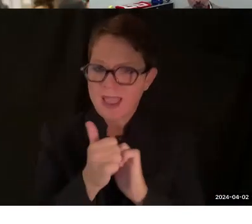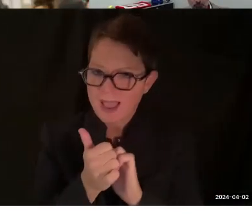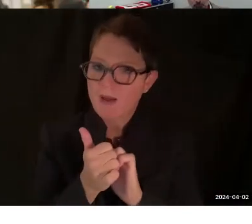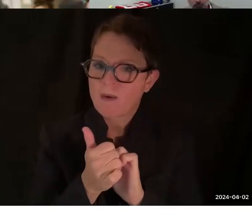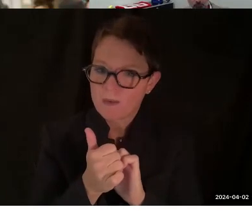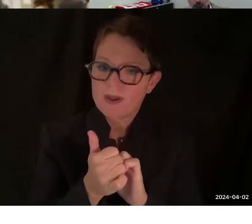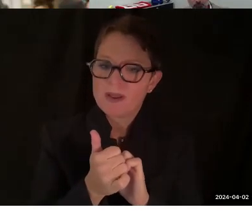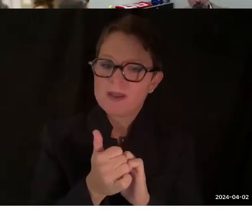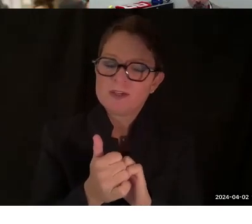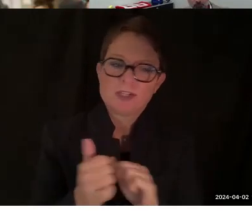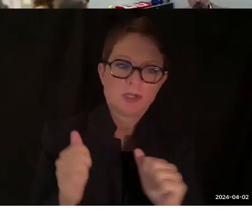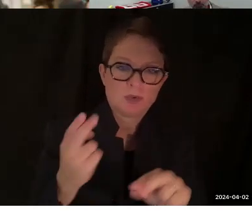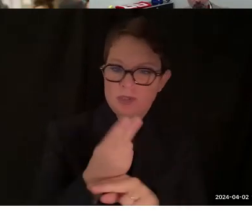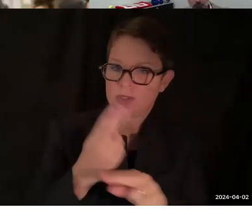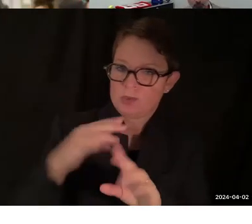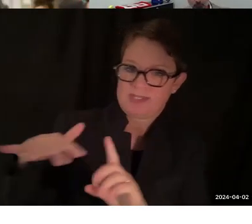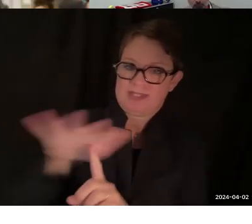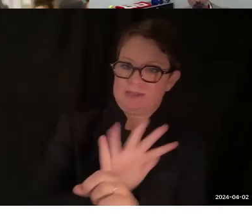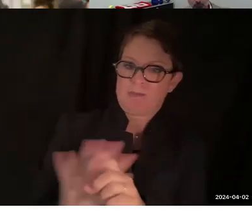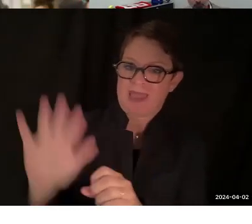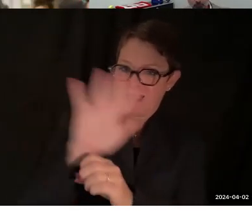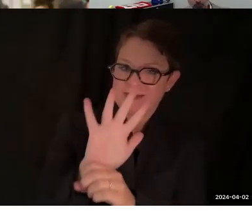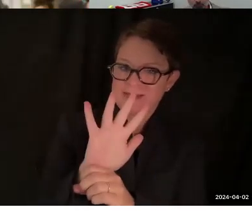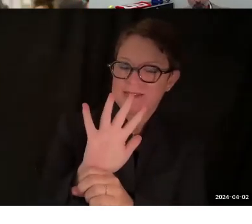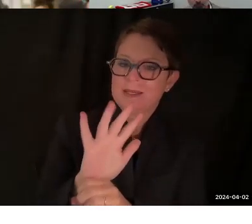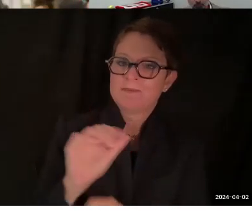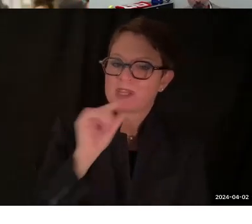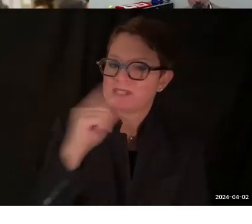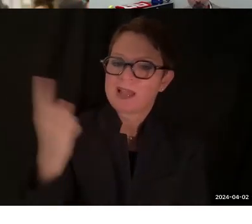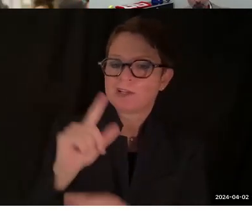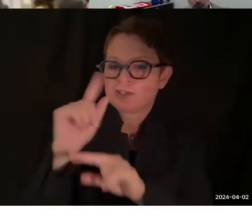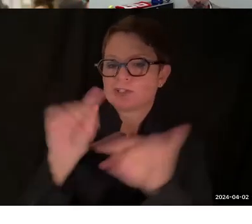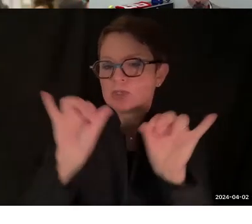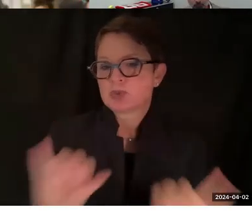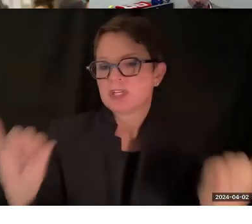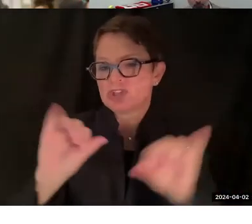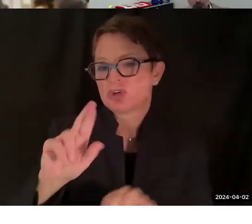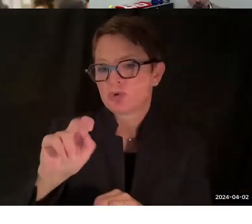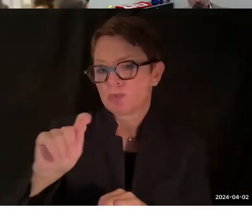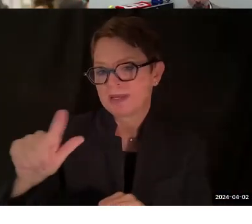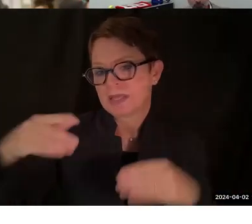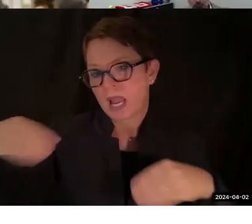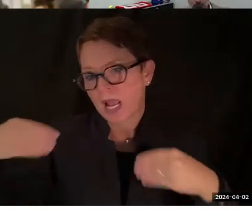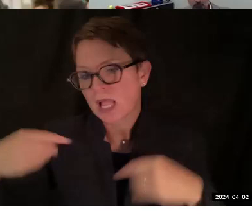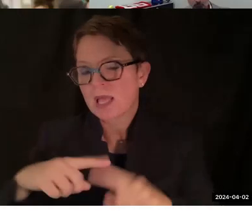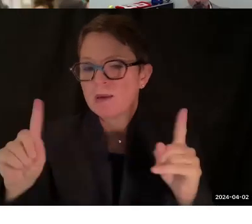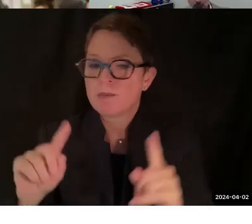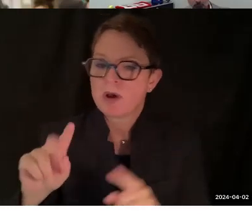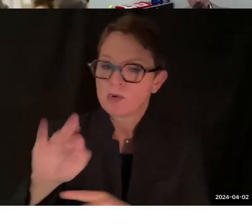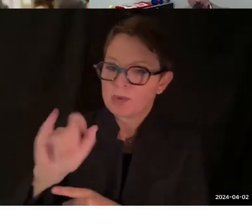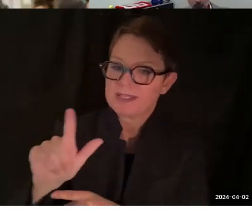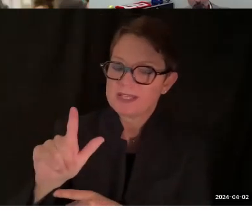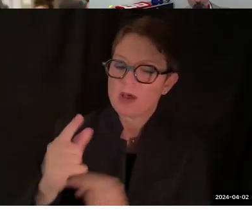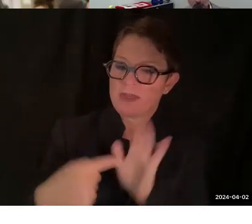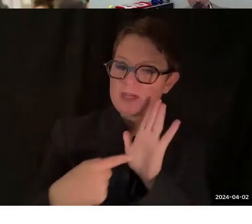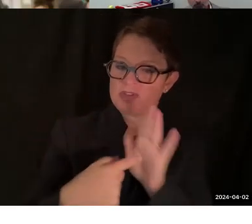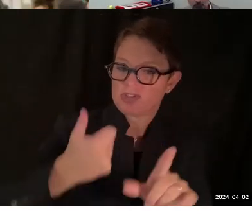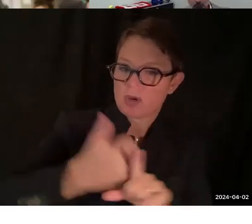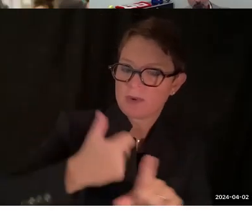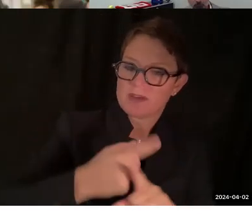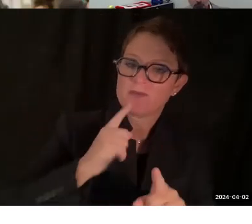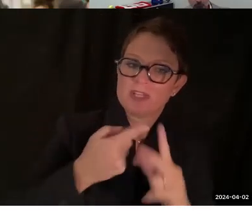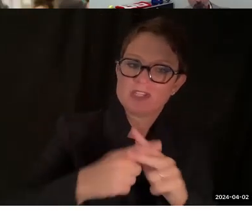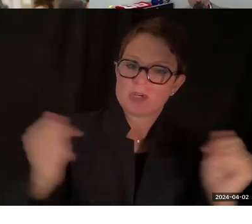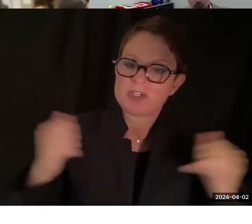activate and think about this in a way where it's not just traditional retail, but it's retail that really can present itself and start